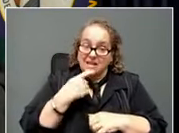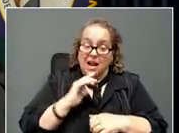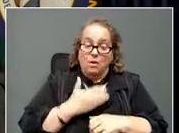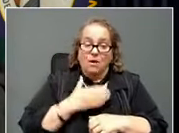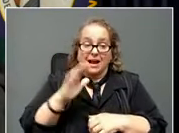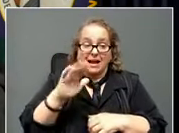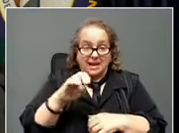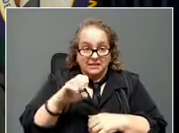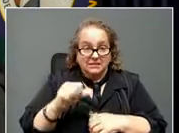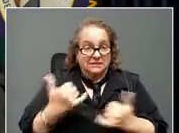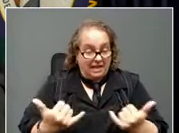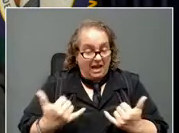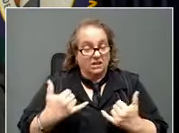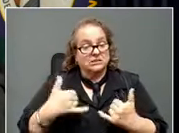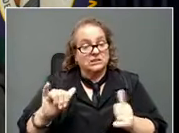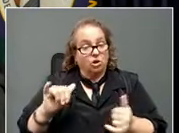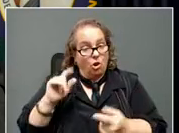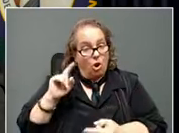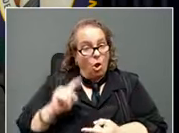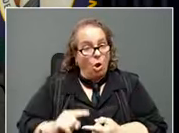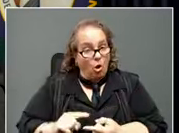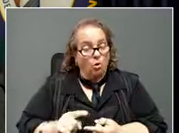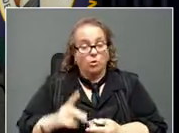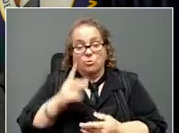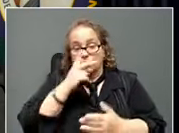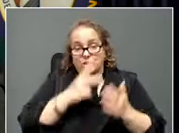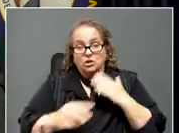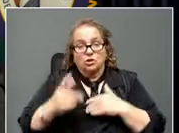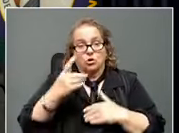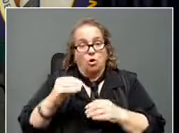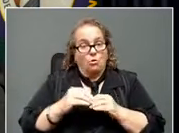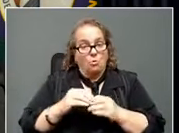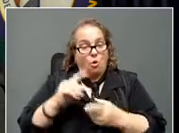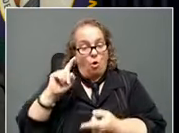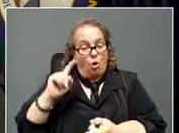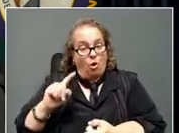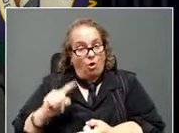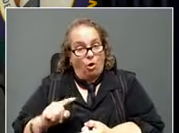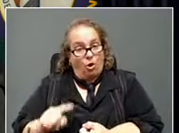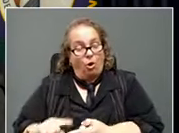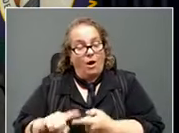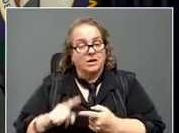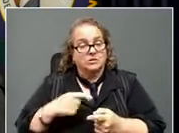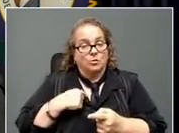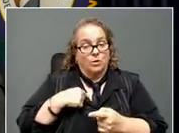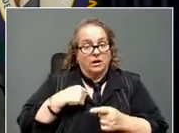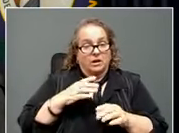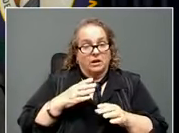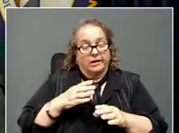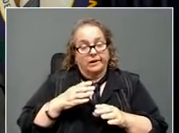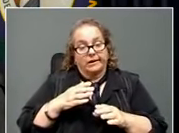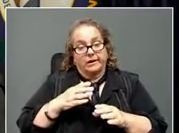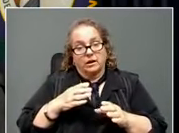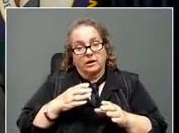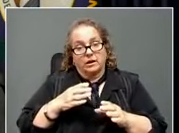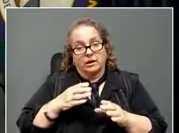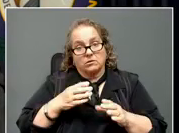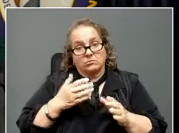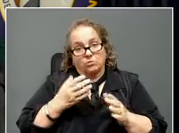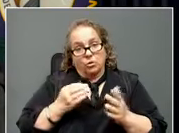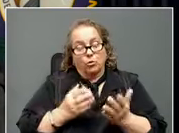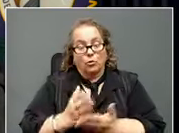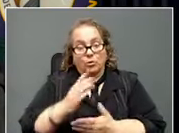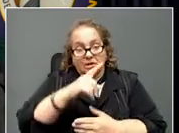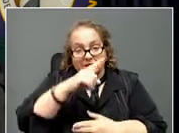low. They are projected to go lower, certainly as we move through the summer, and that's all good